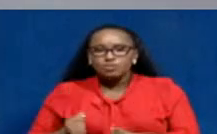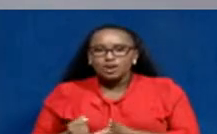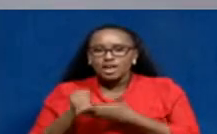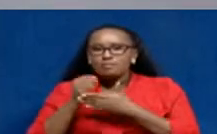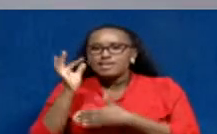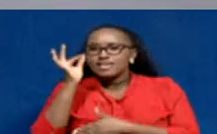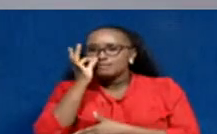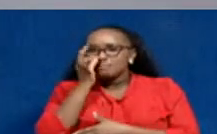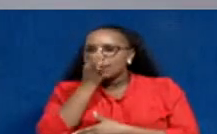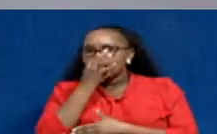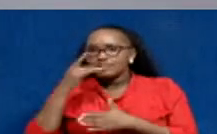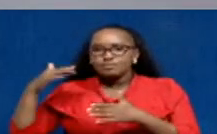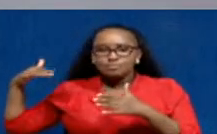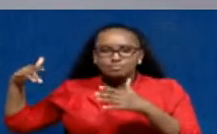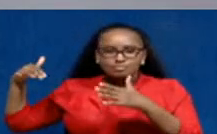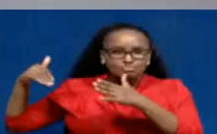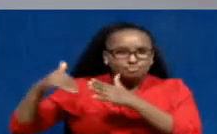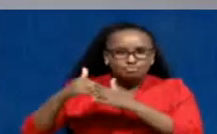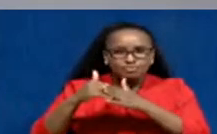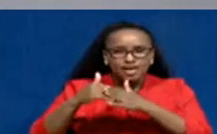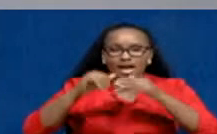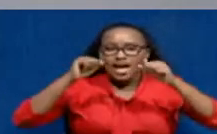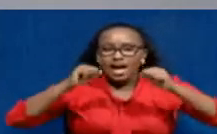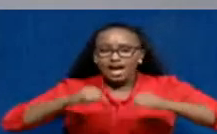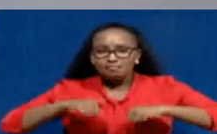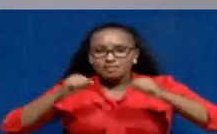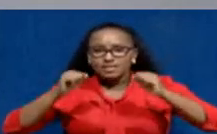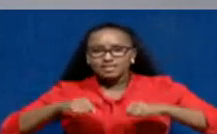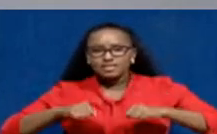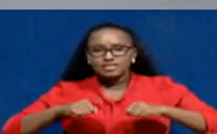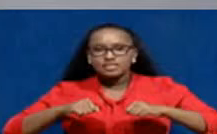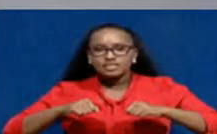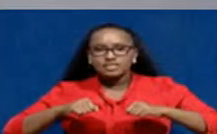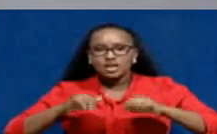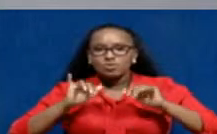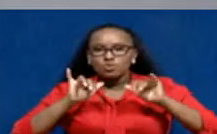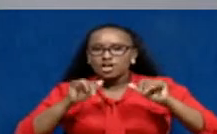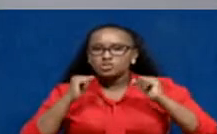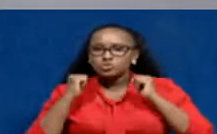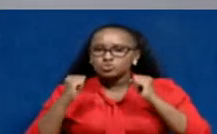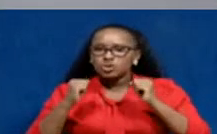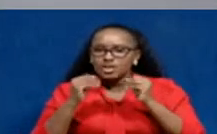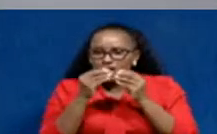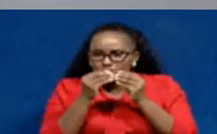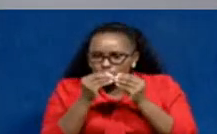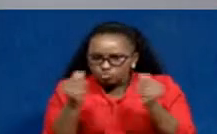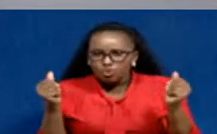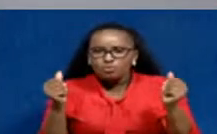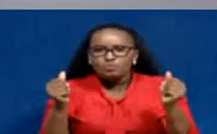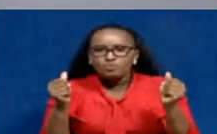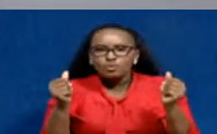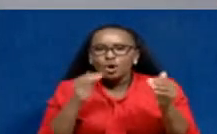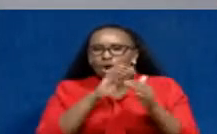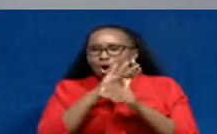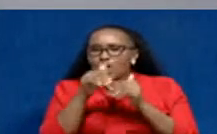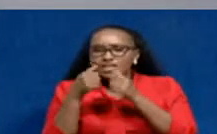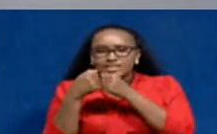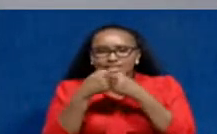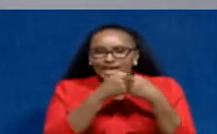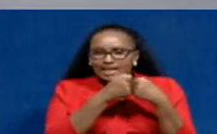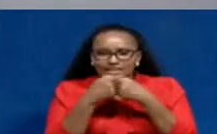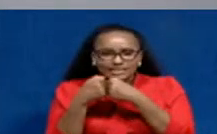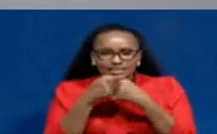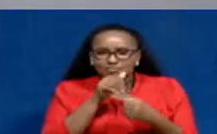this far. His ability to lean in and deal with his most darkest and difficult